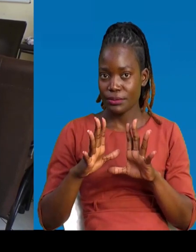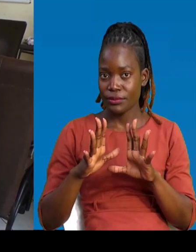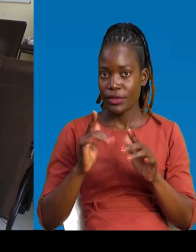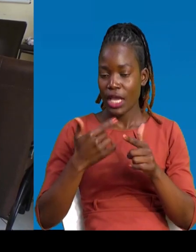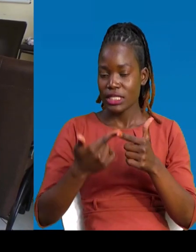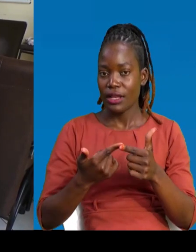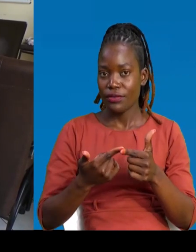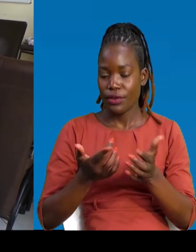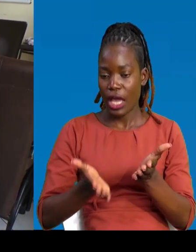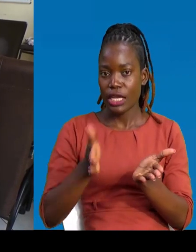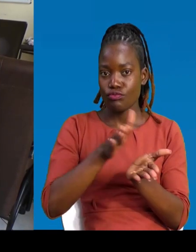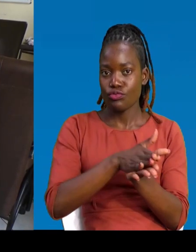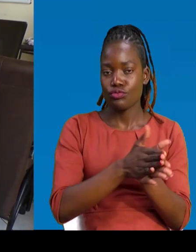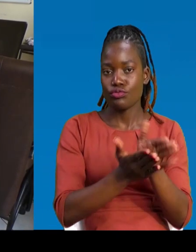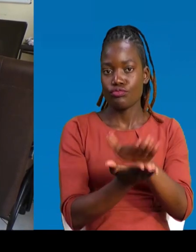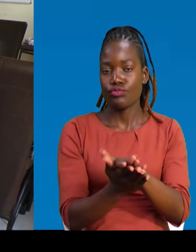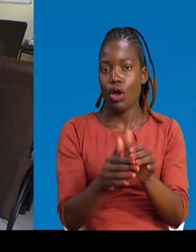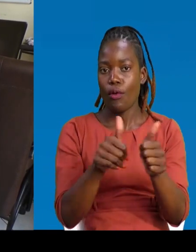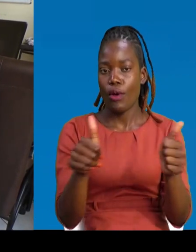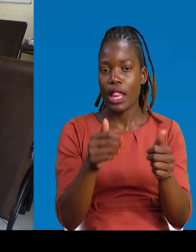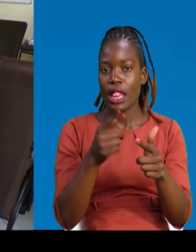ataikunza vizuri na iplace,